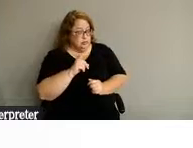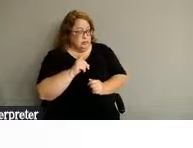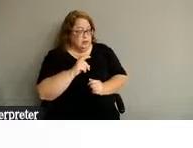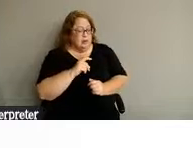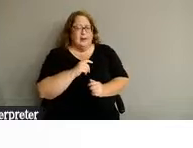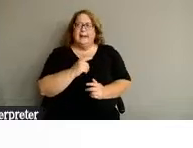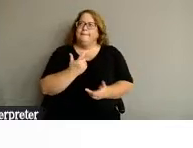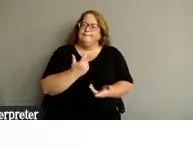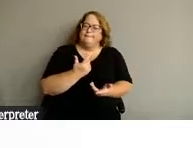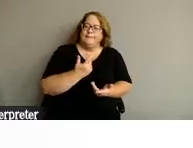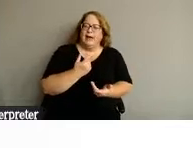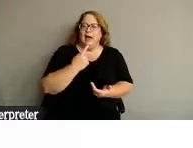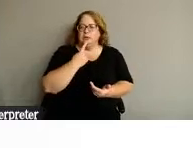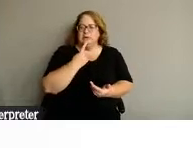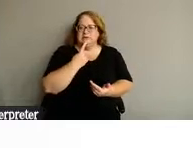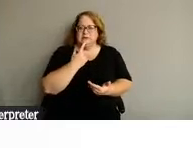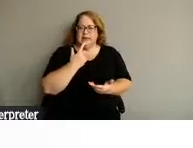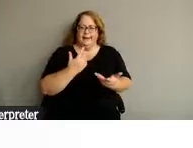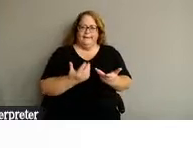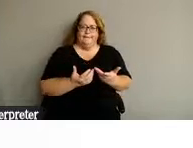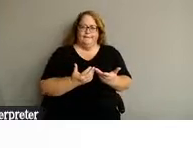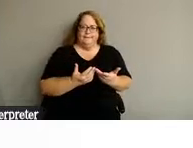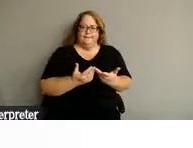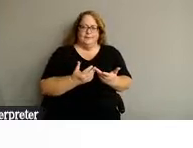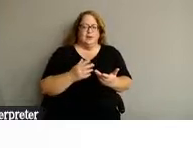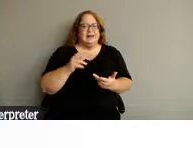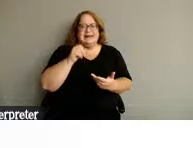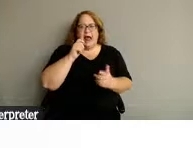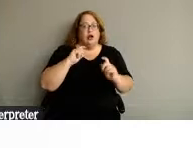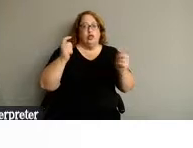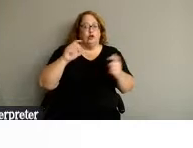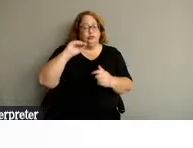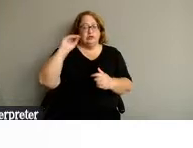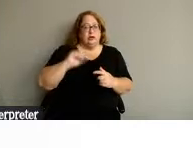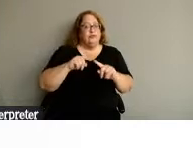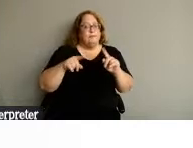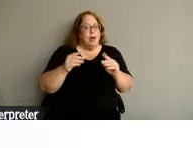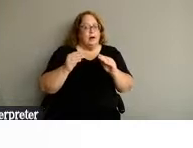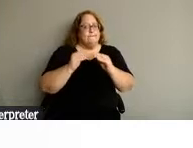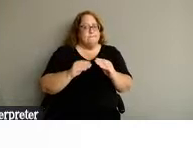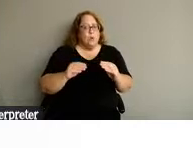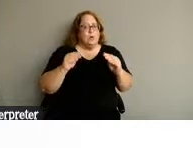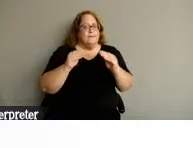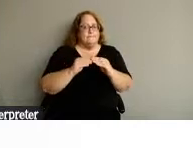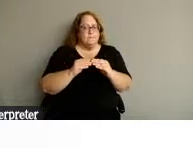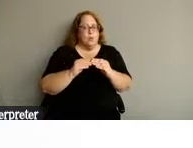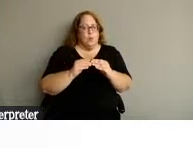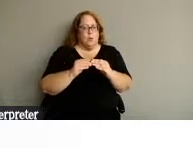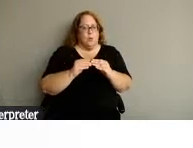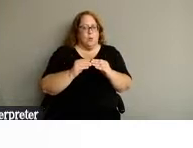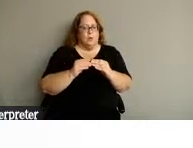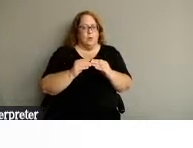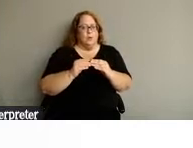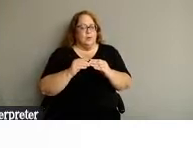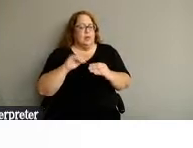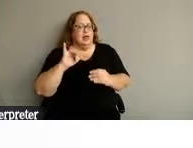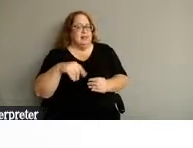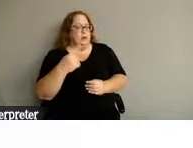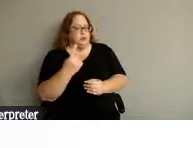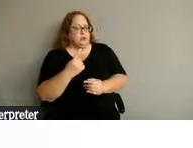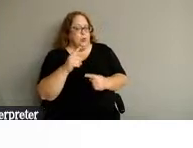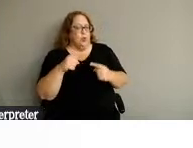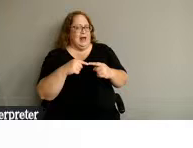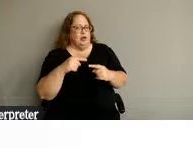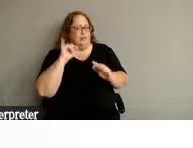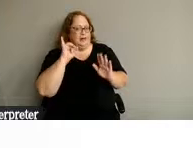Large percentage, I would say, no, but more and more. There seems to be a lot of them. We have. I mean, that's one that are